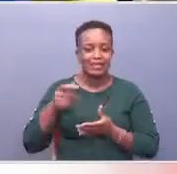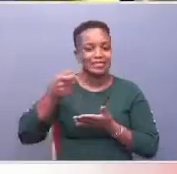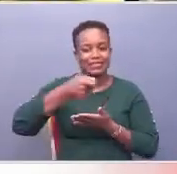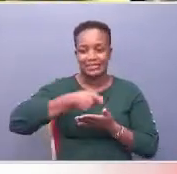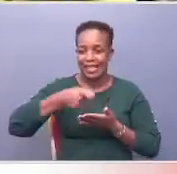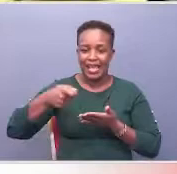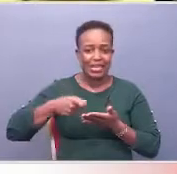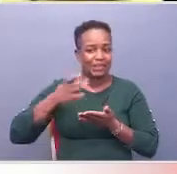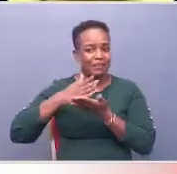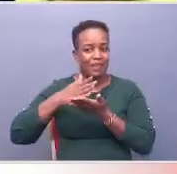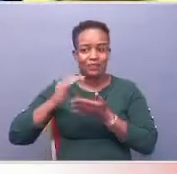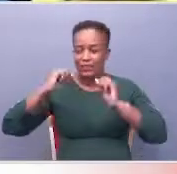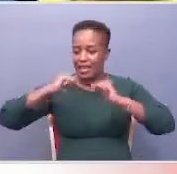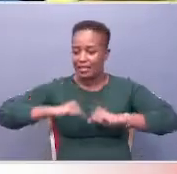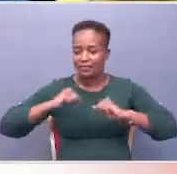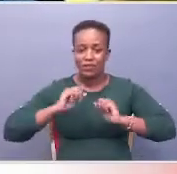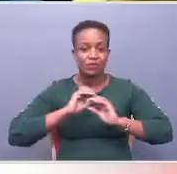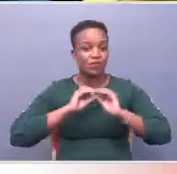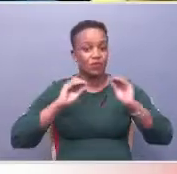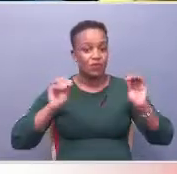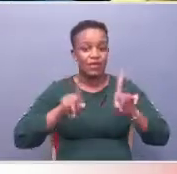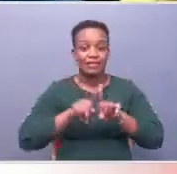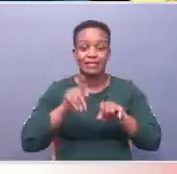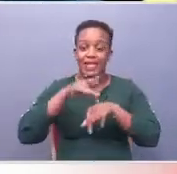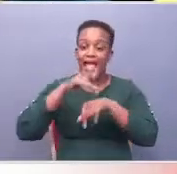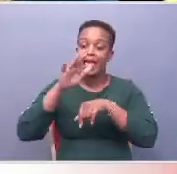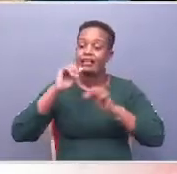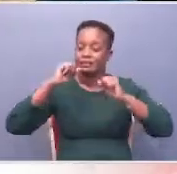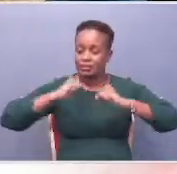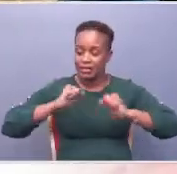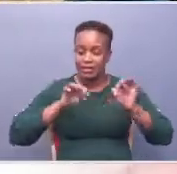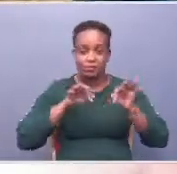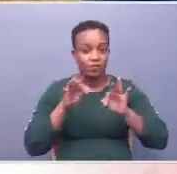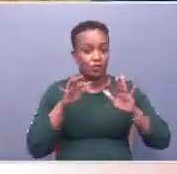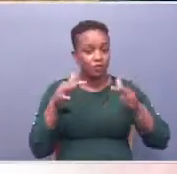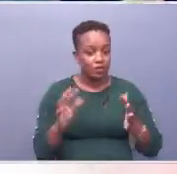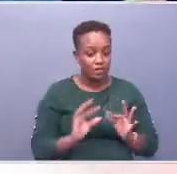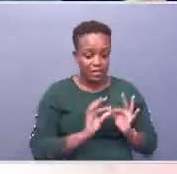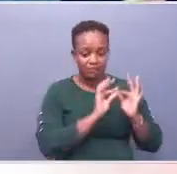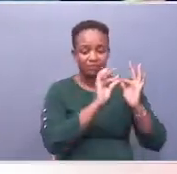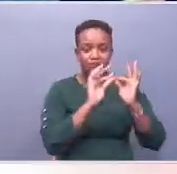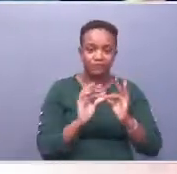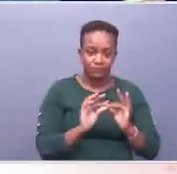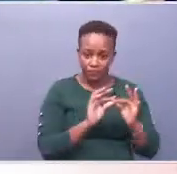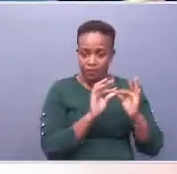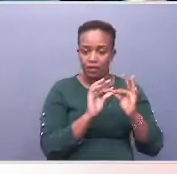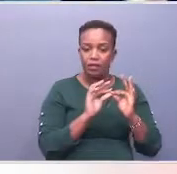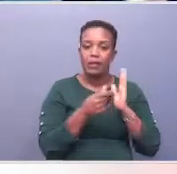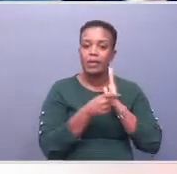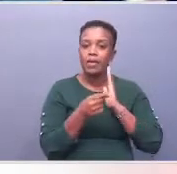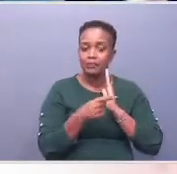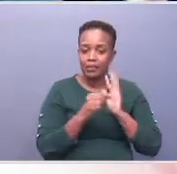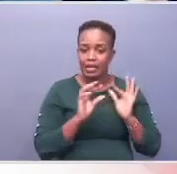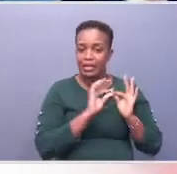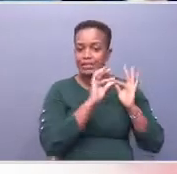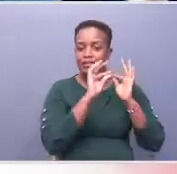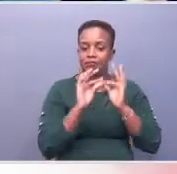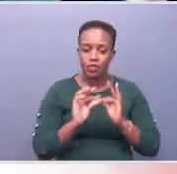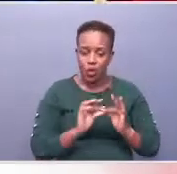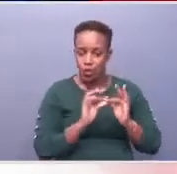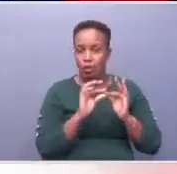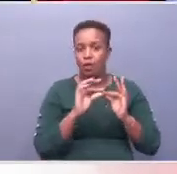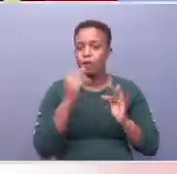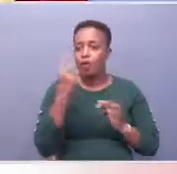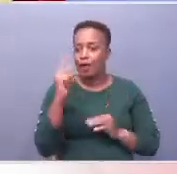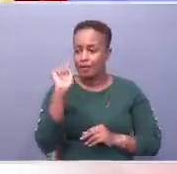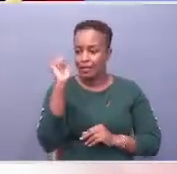the agreement, as the earlier agreement stated that the coalition would be named as Azimio-One Kenya Alliance. However,